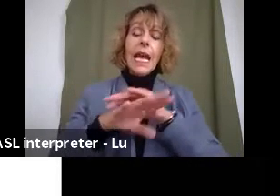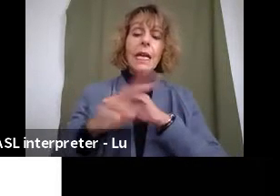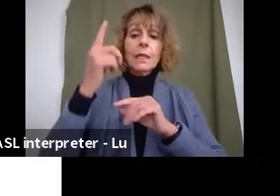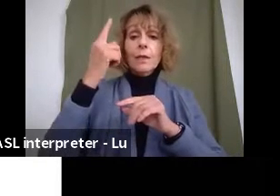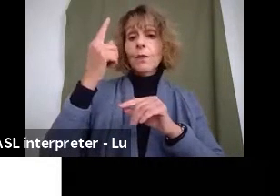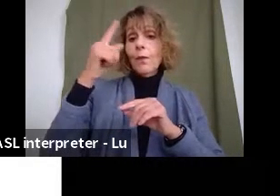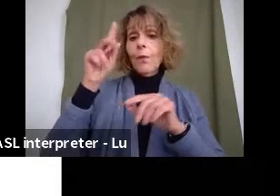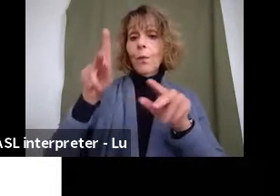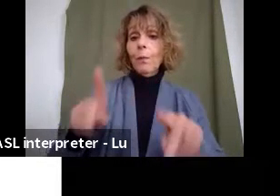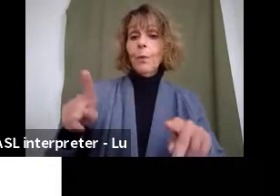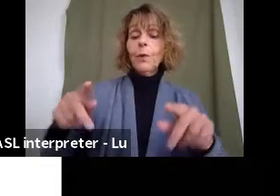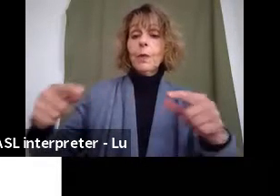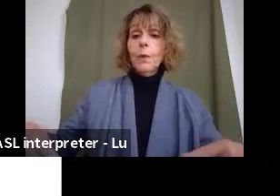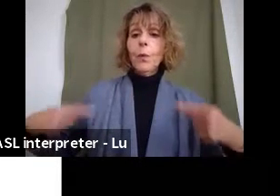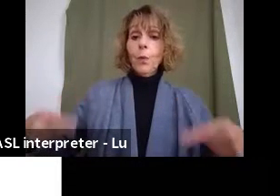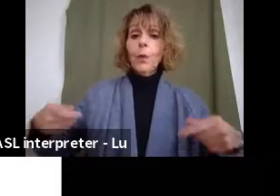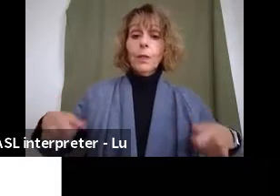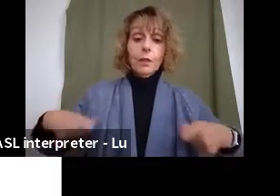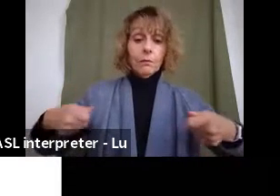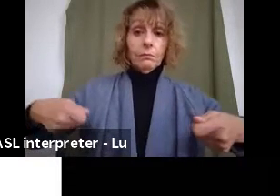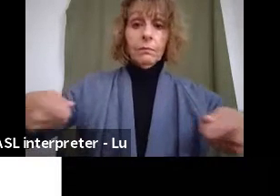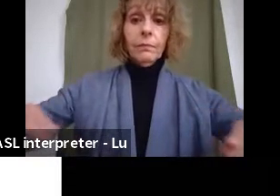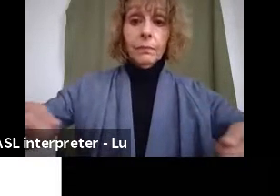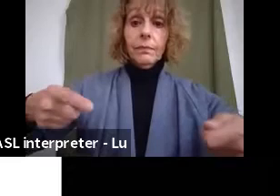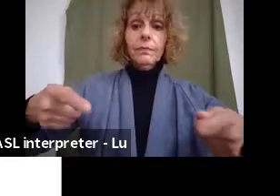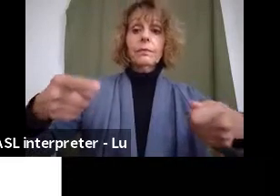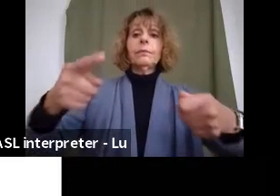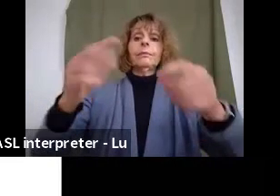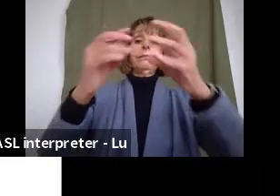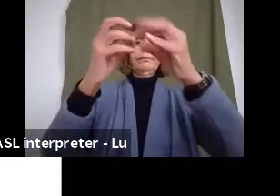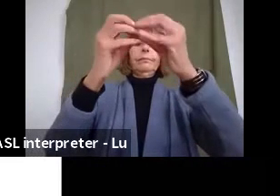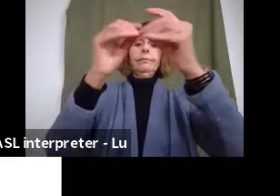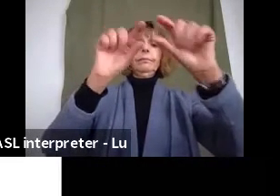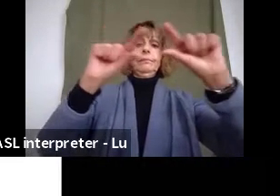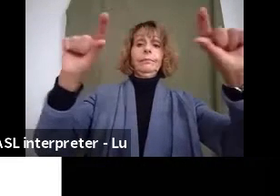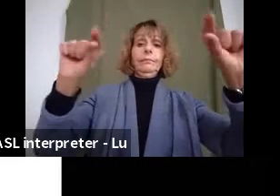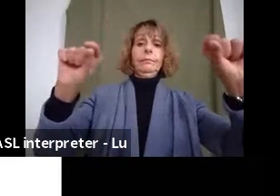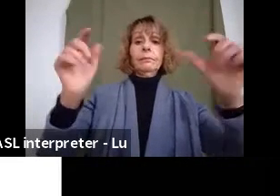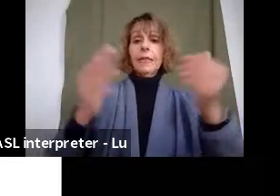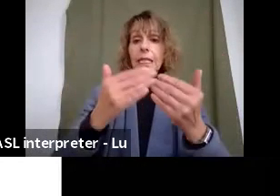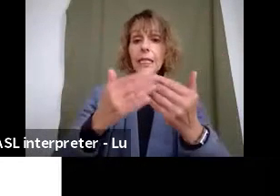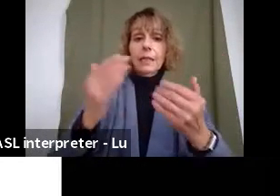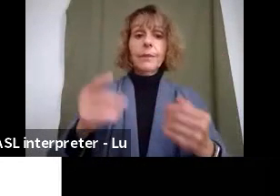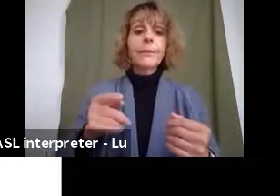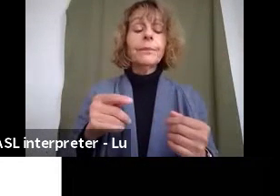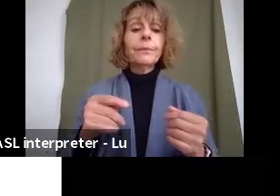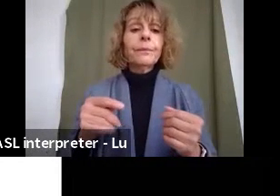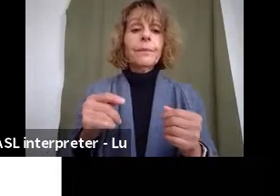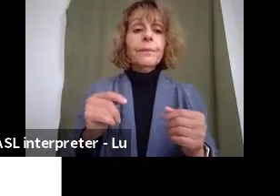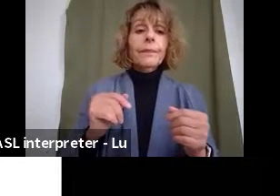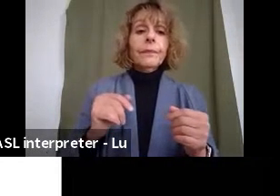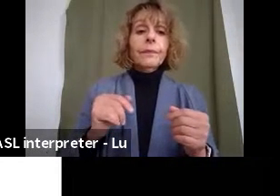wheelchair accessible scale. And then a requirement that for inpatient facilities, 10% be